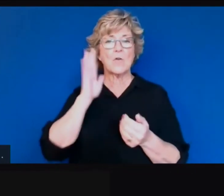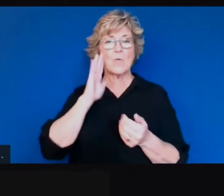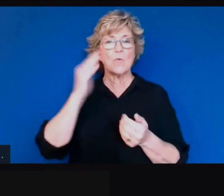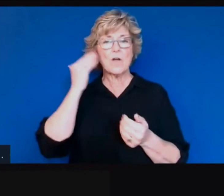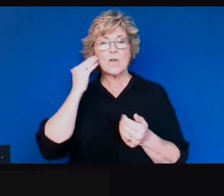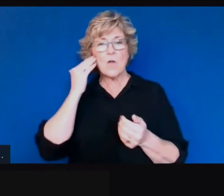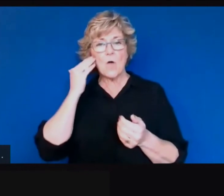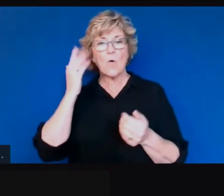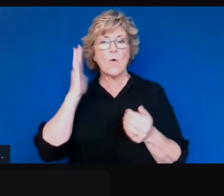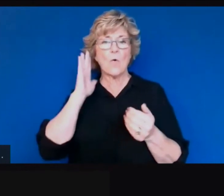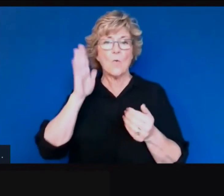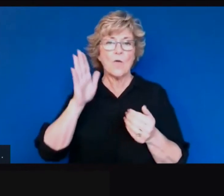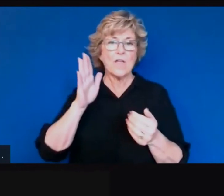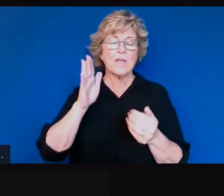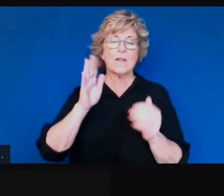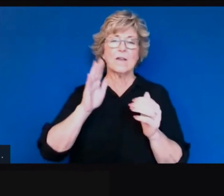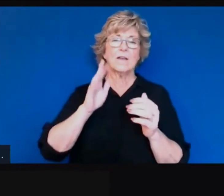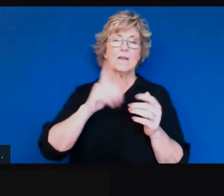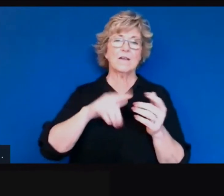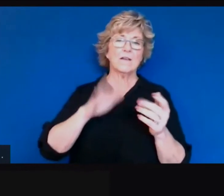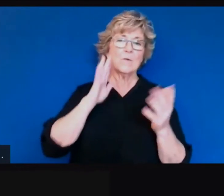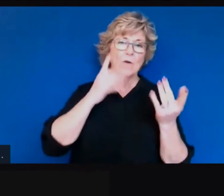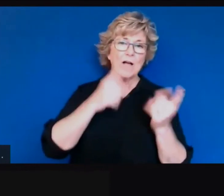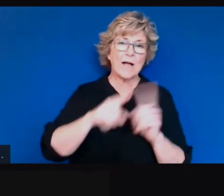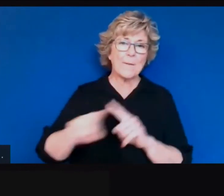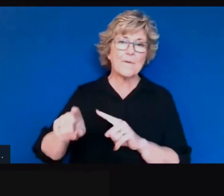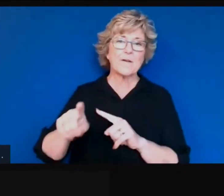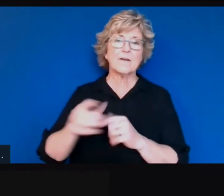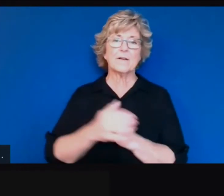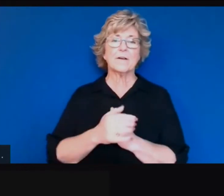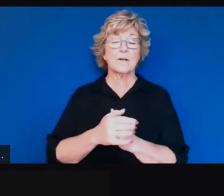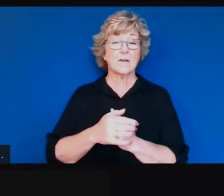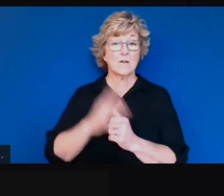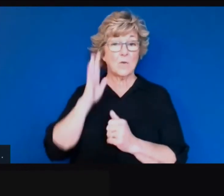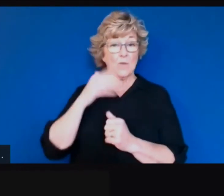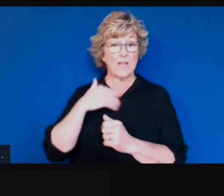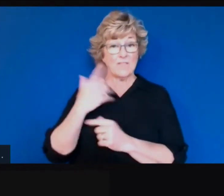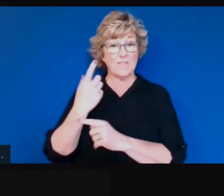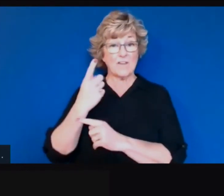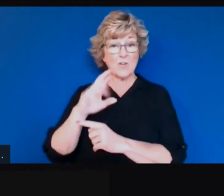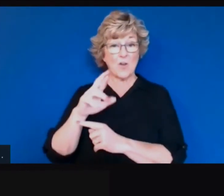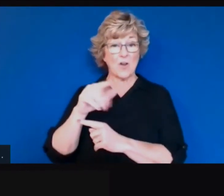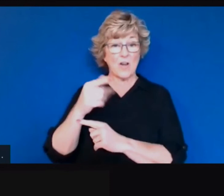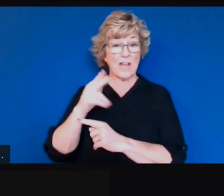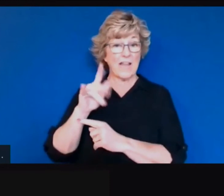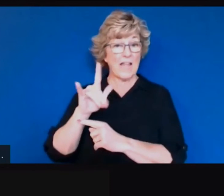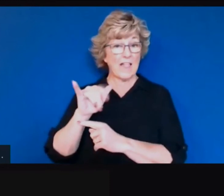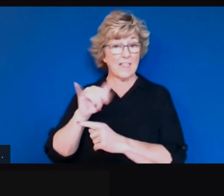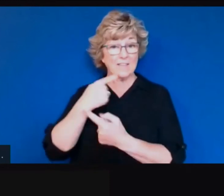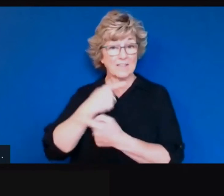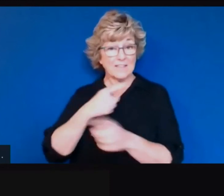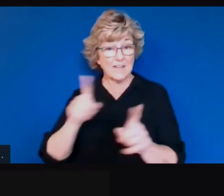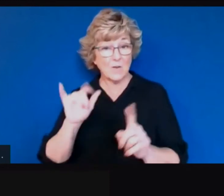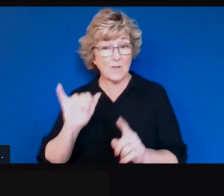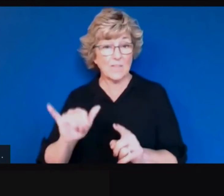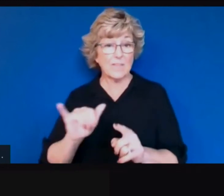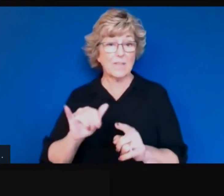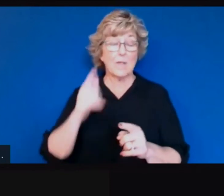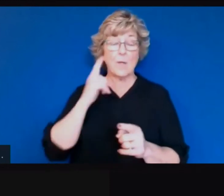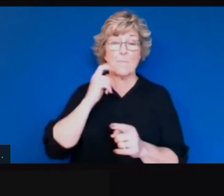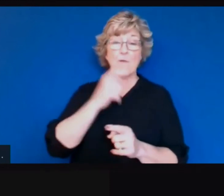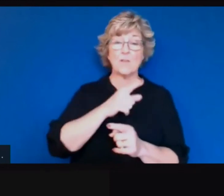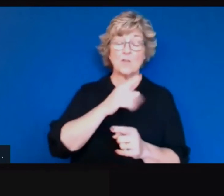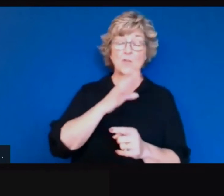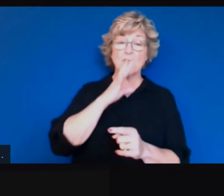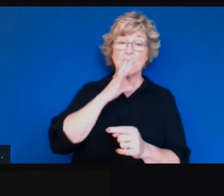that happens and how long the length of that is? That may be something you want Dr. Ghali to talk about. And then quickly, just because you referenced it at the